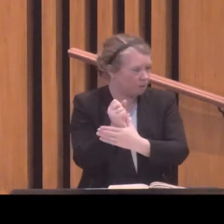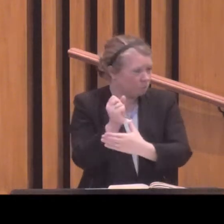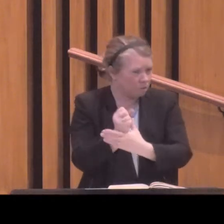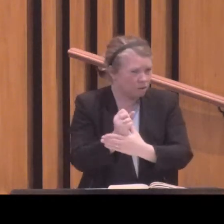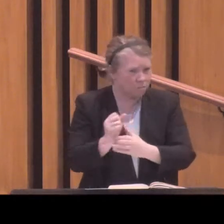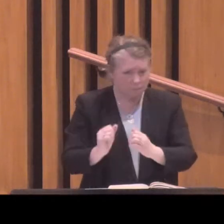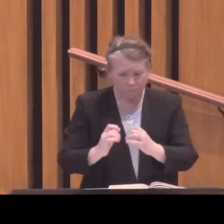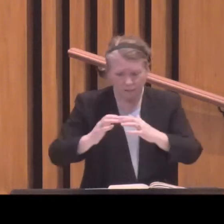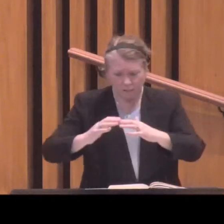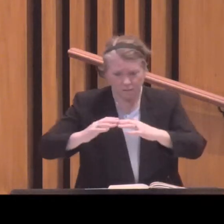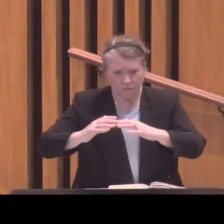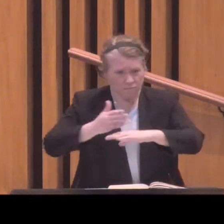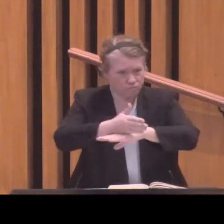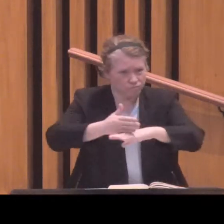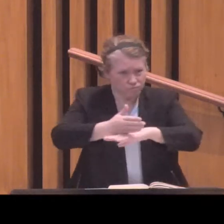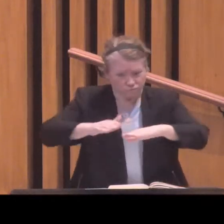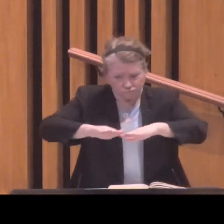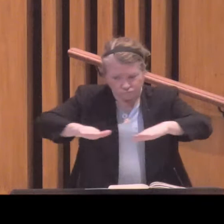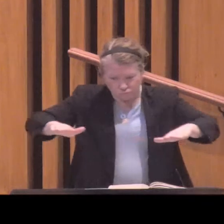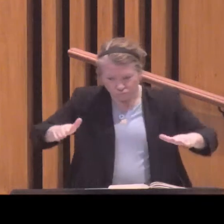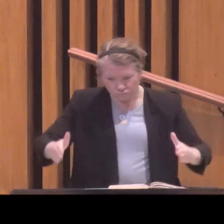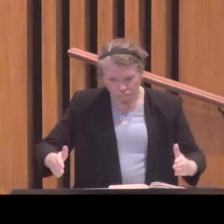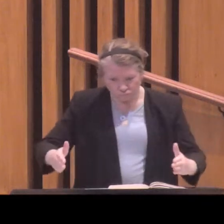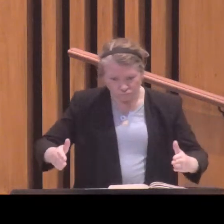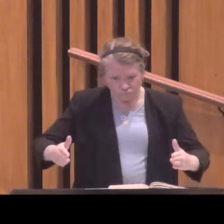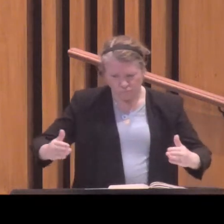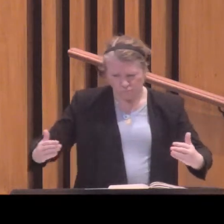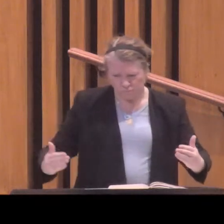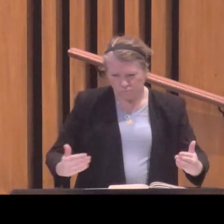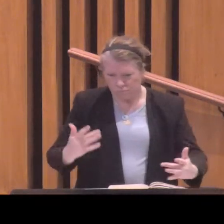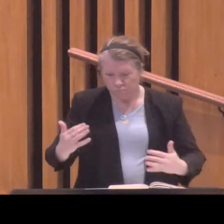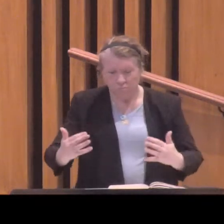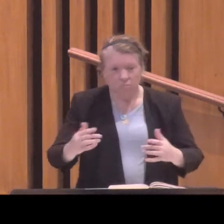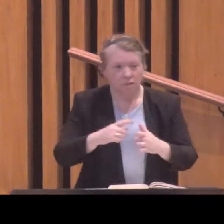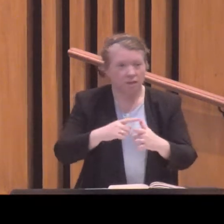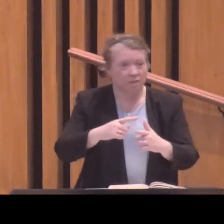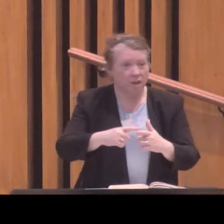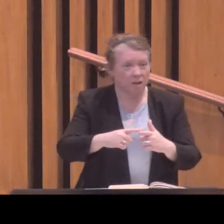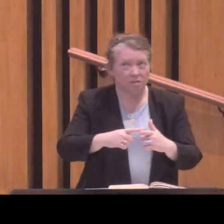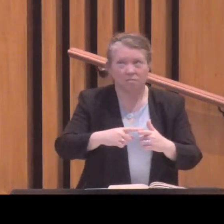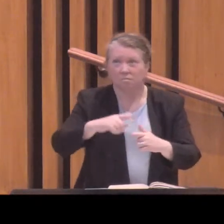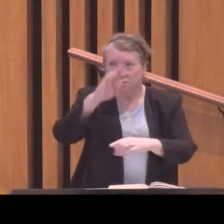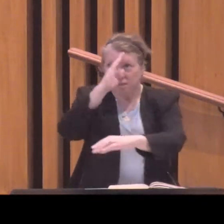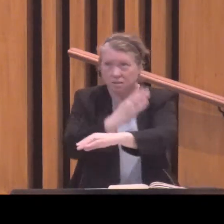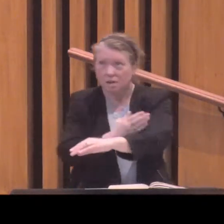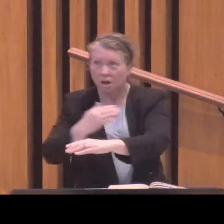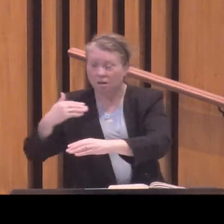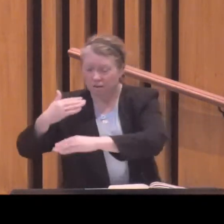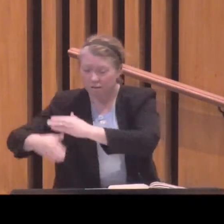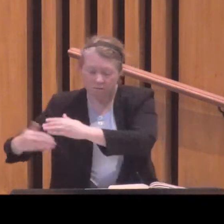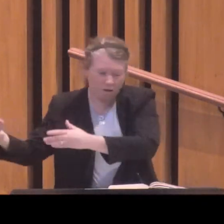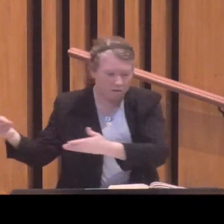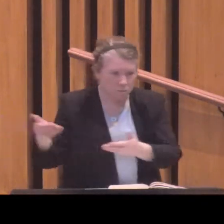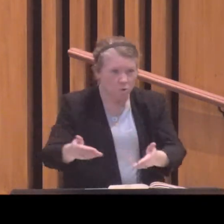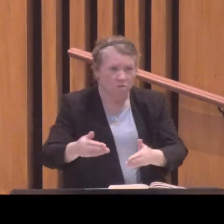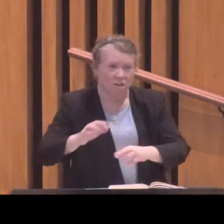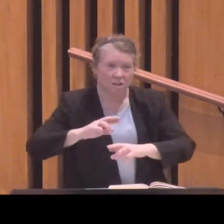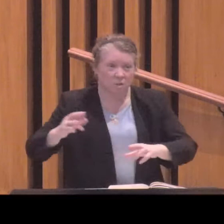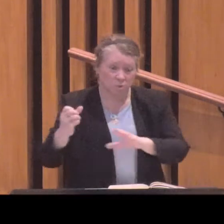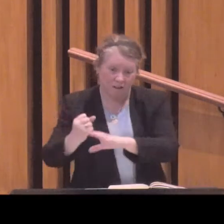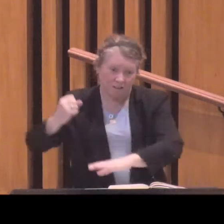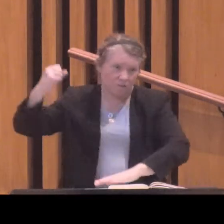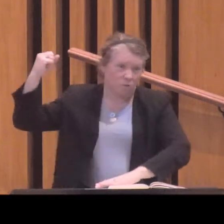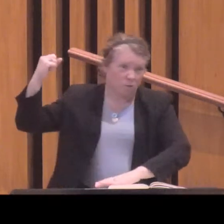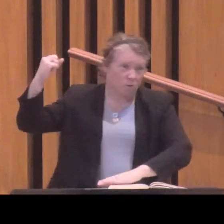on it. Then he reached out, took the knife to slaughter his son. But the Lord's